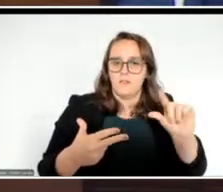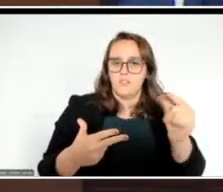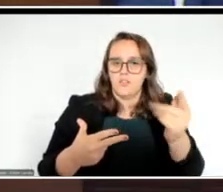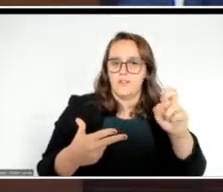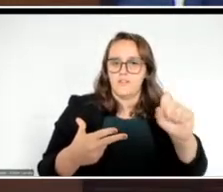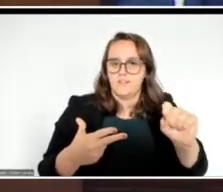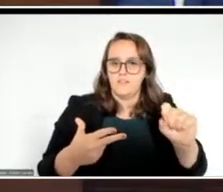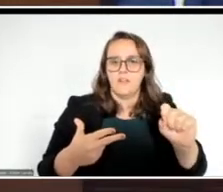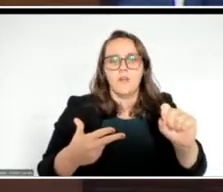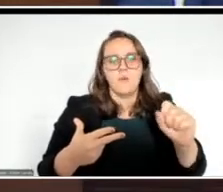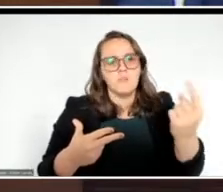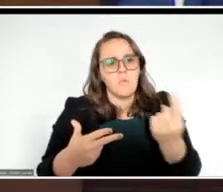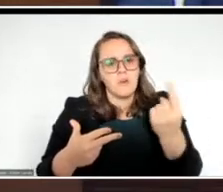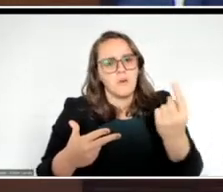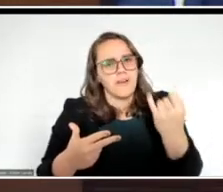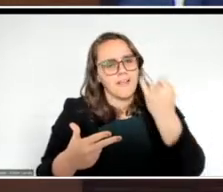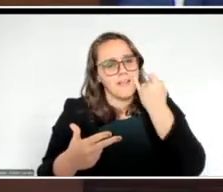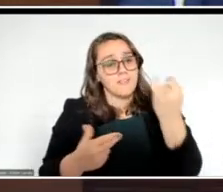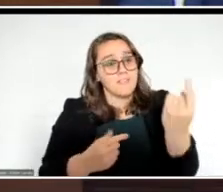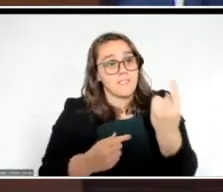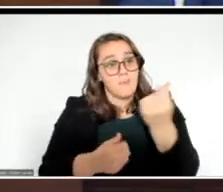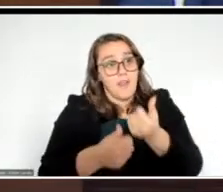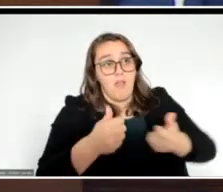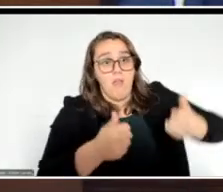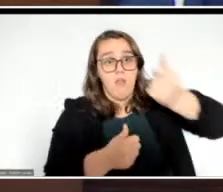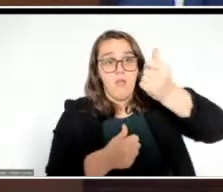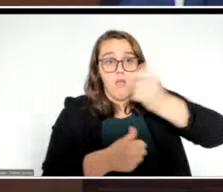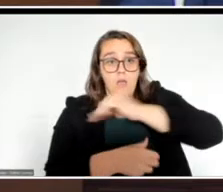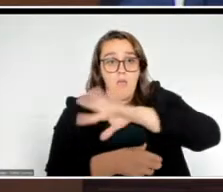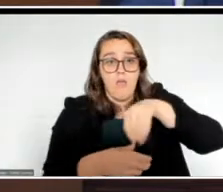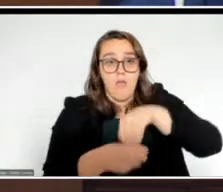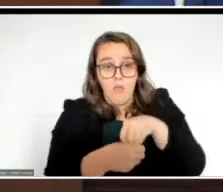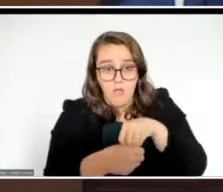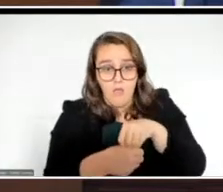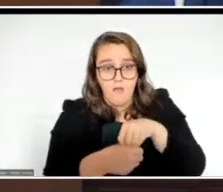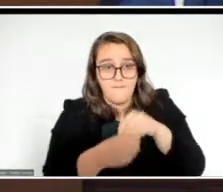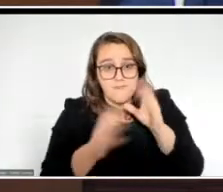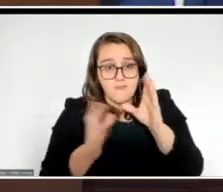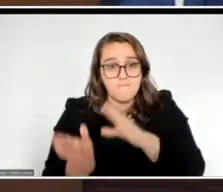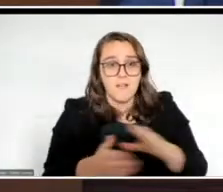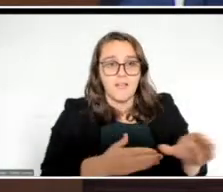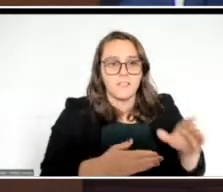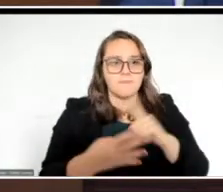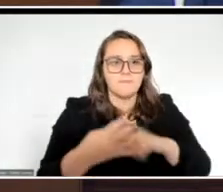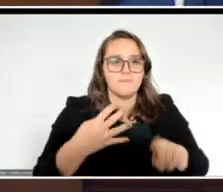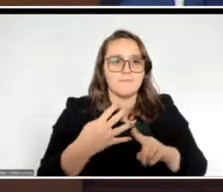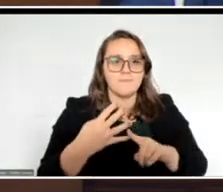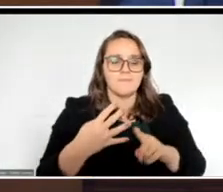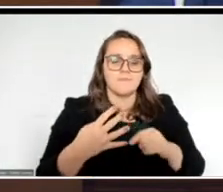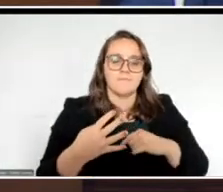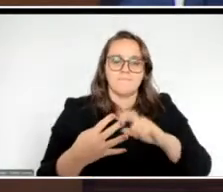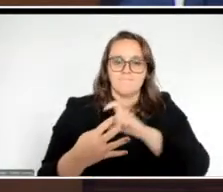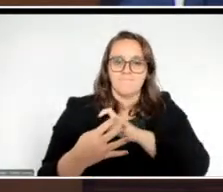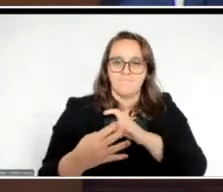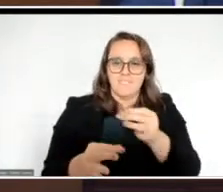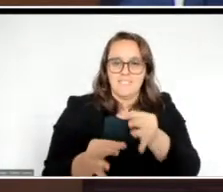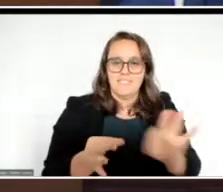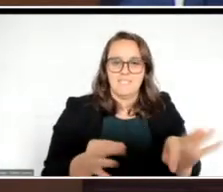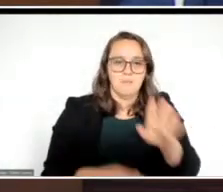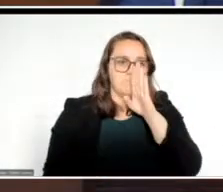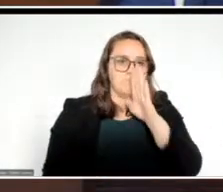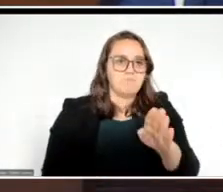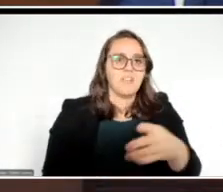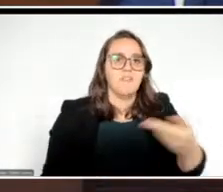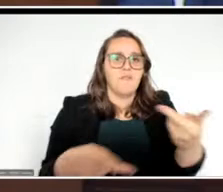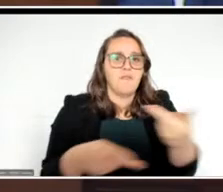role. Officer Dunn put it simply, get to the bottom of what happened. We've worked for